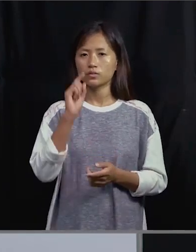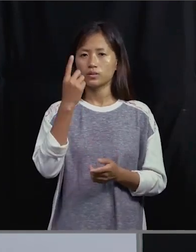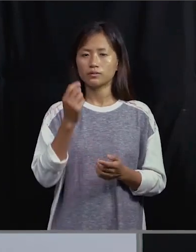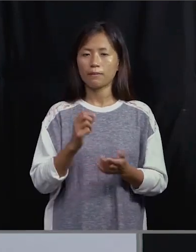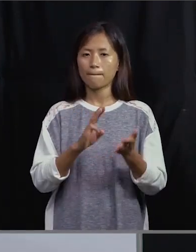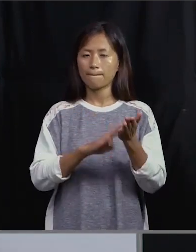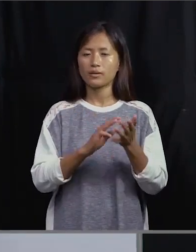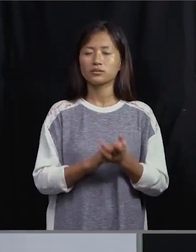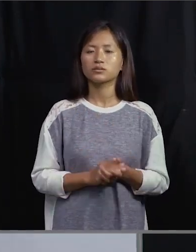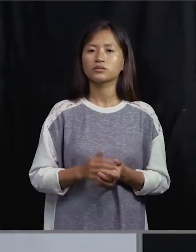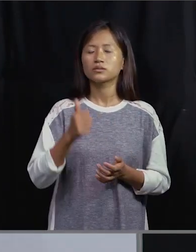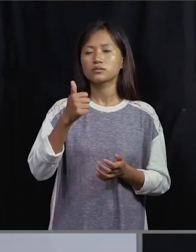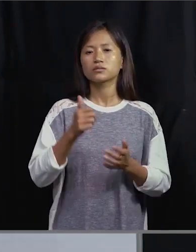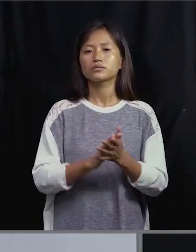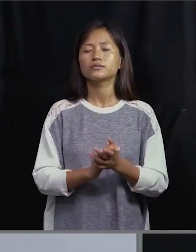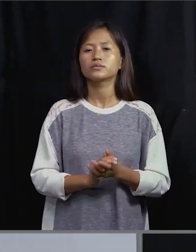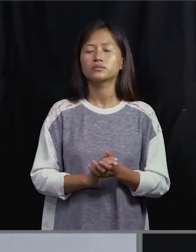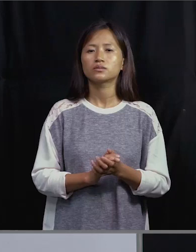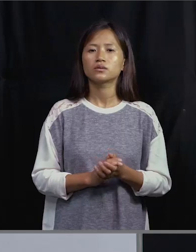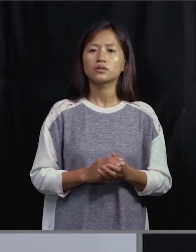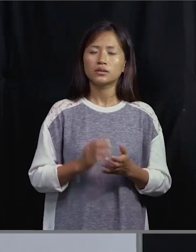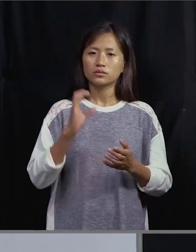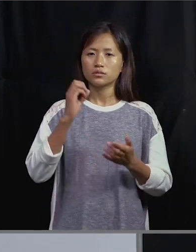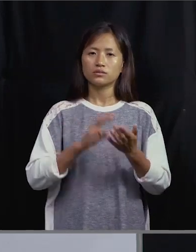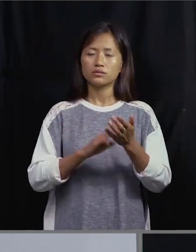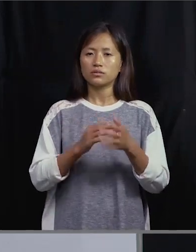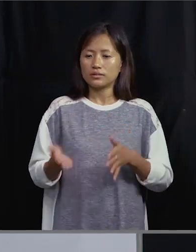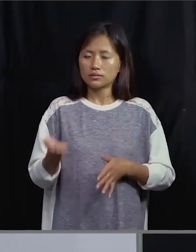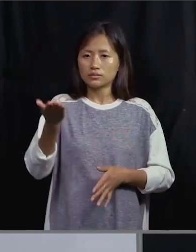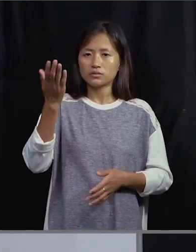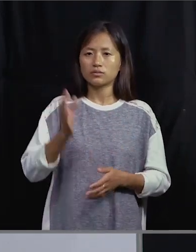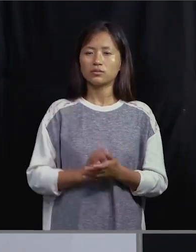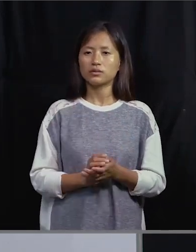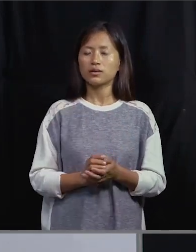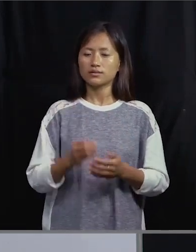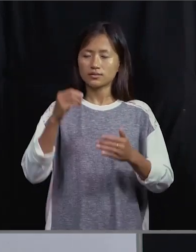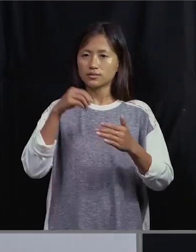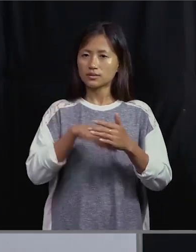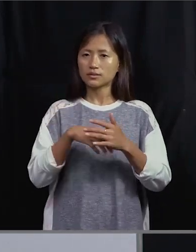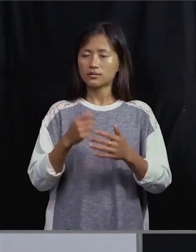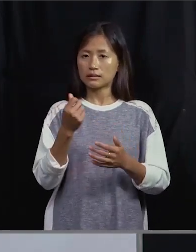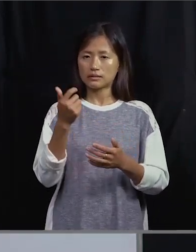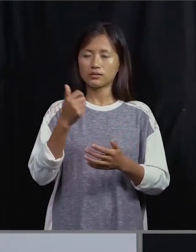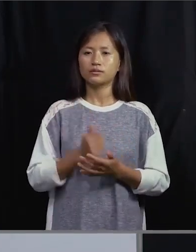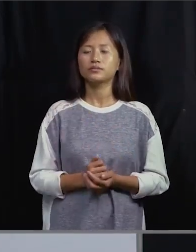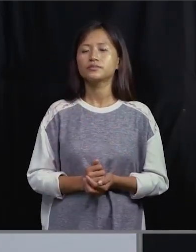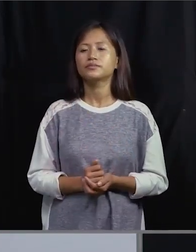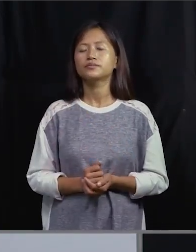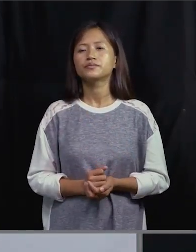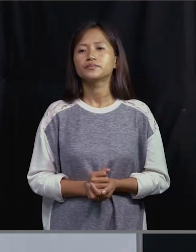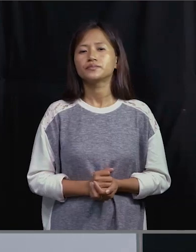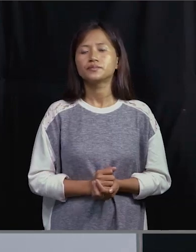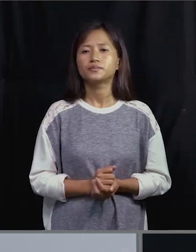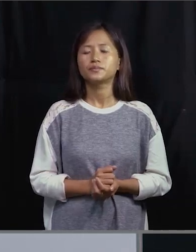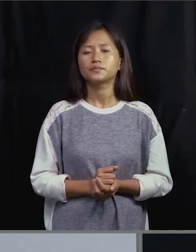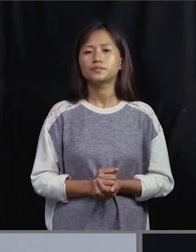are those goods whose demand by consumer increases as his income increases. Are you all getting the point or